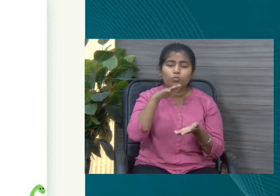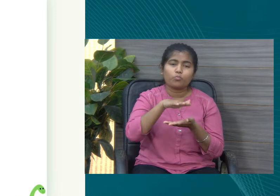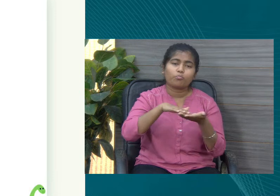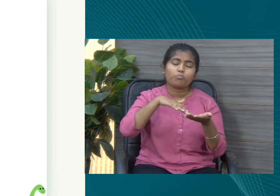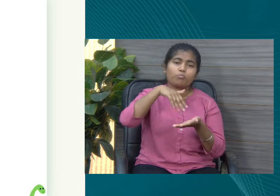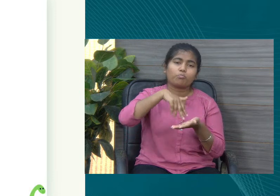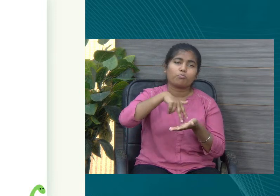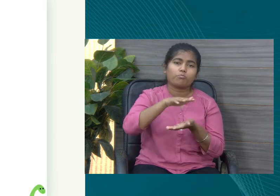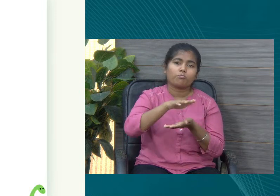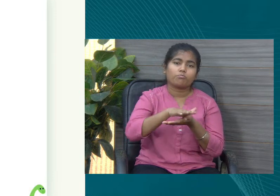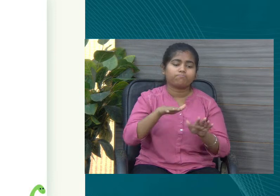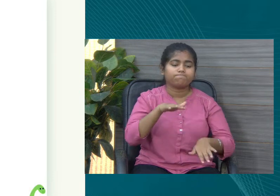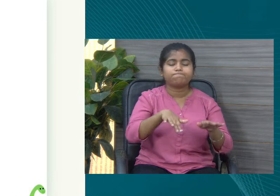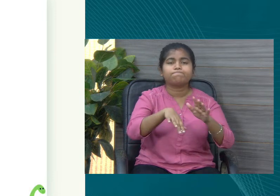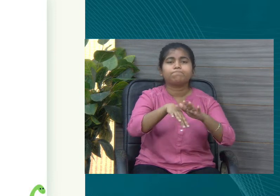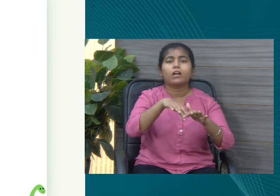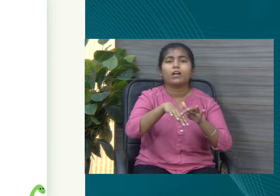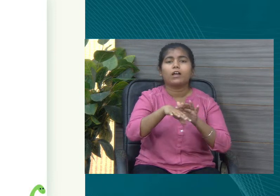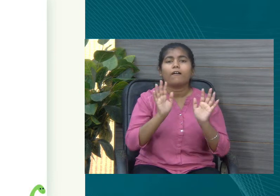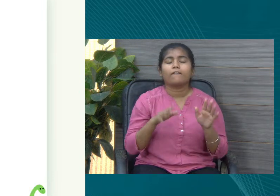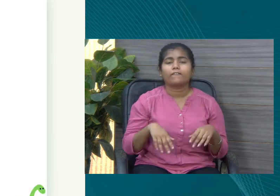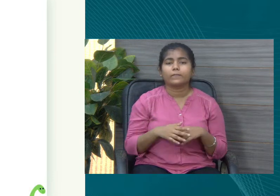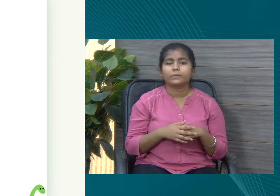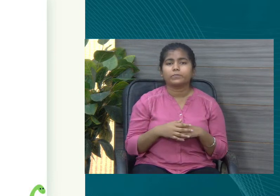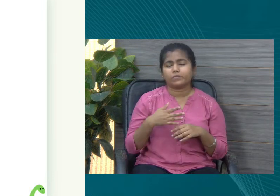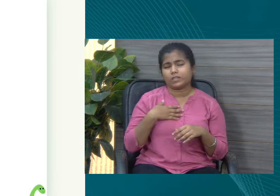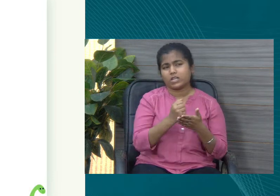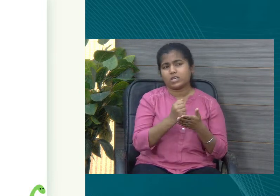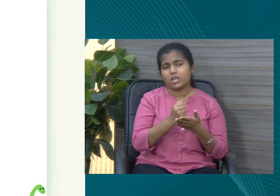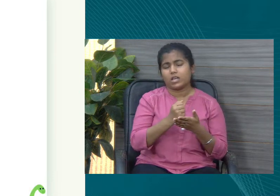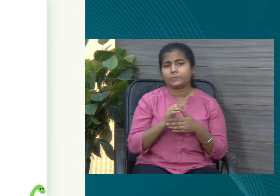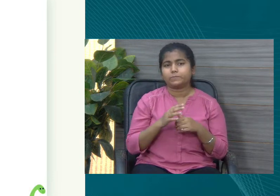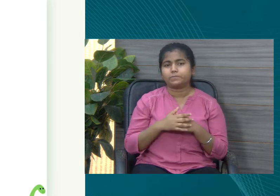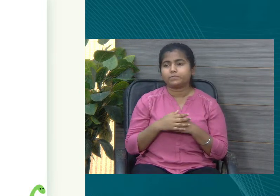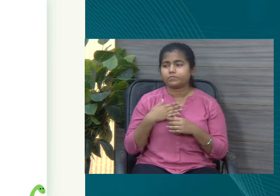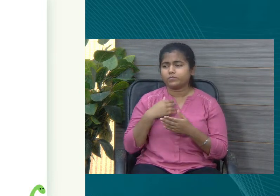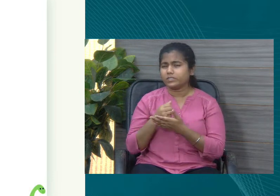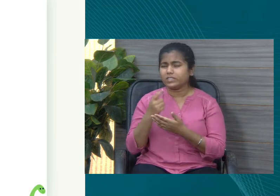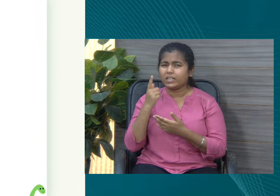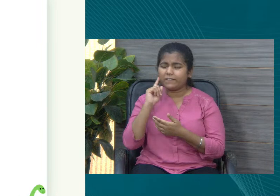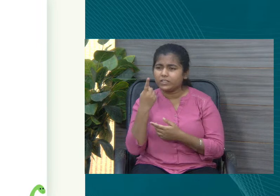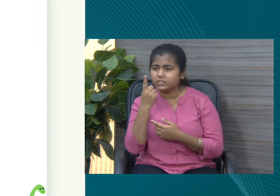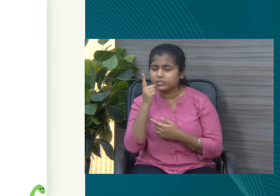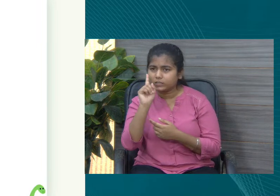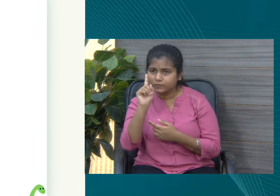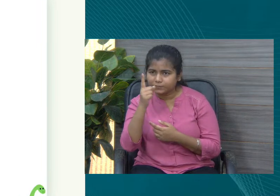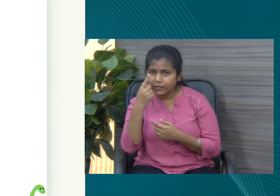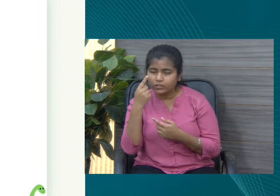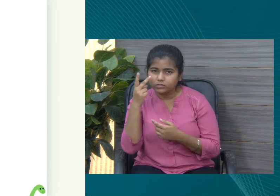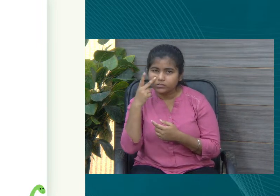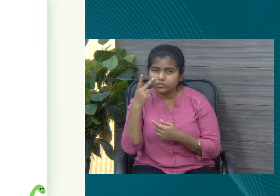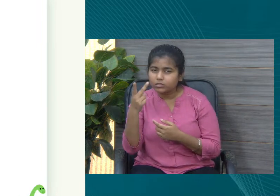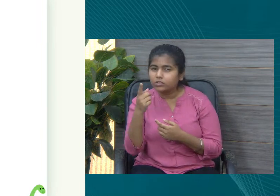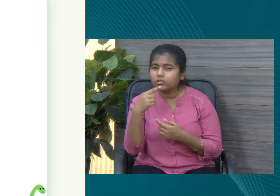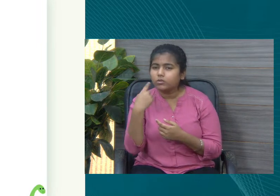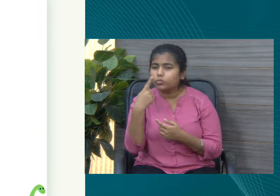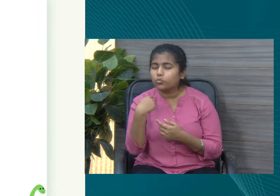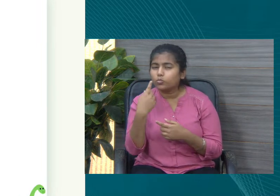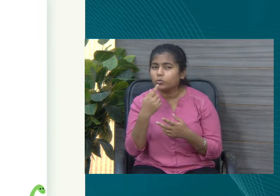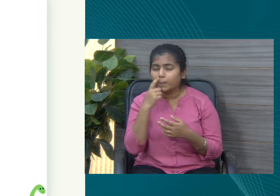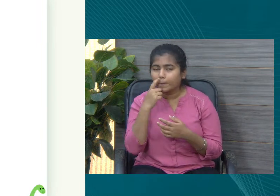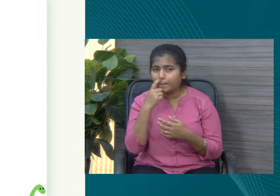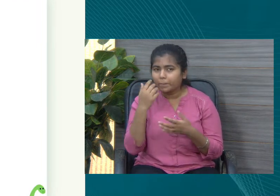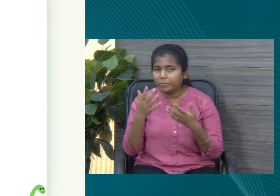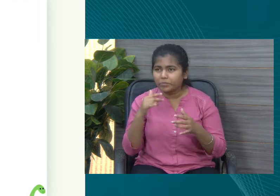at least I can try. If we see the first one, it may look like